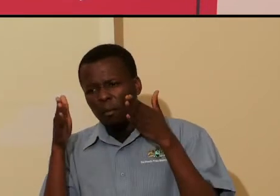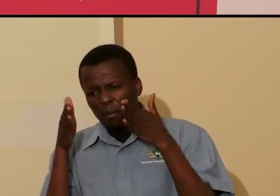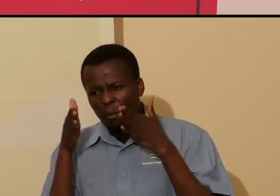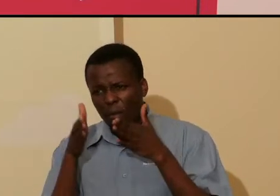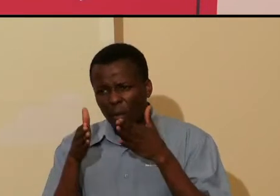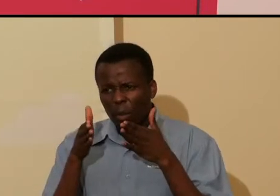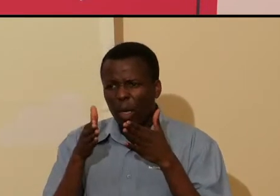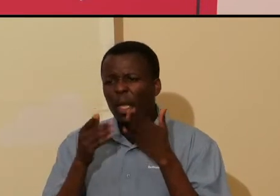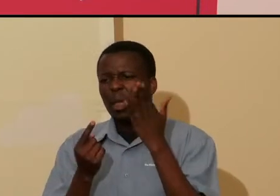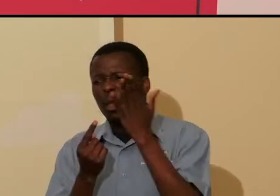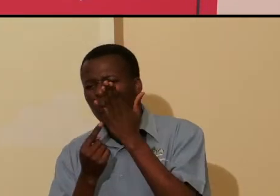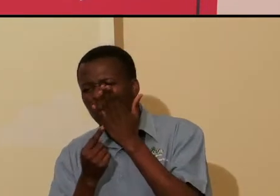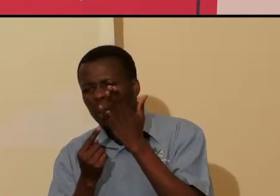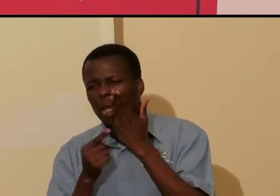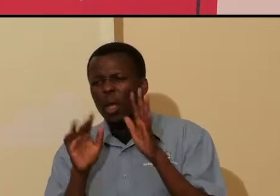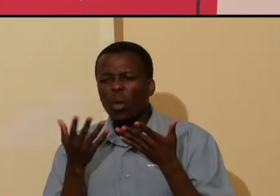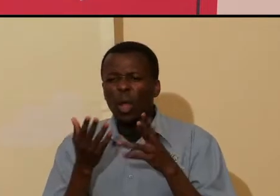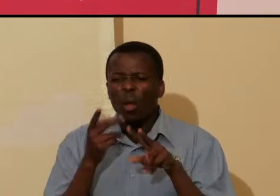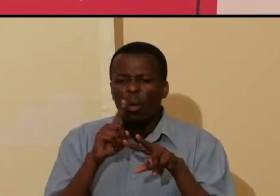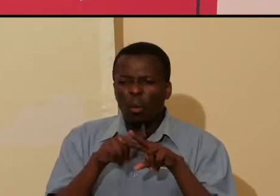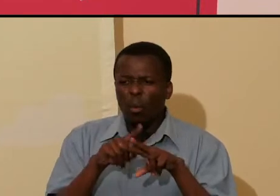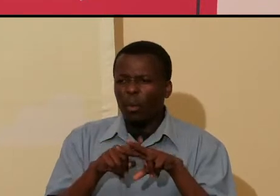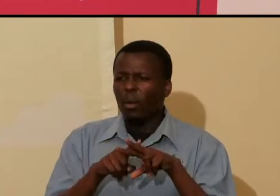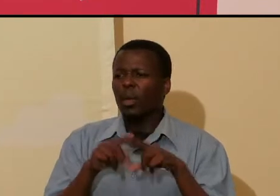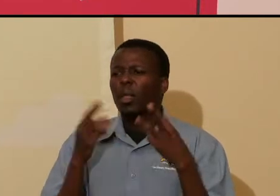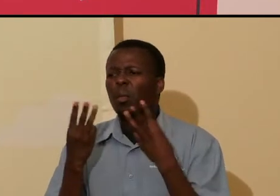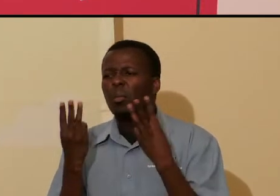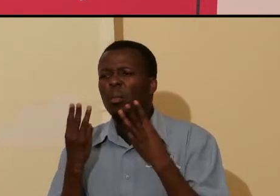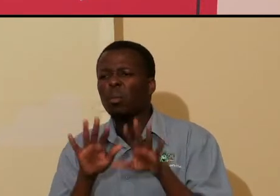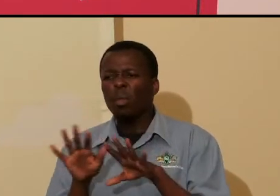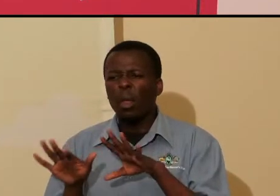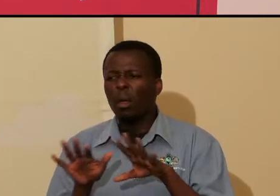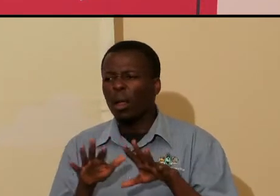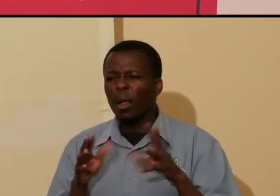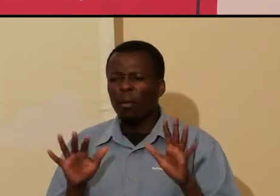in the HIV response, is that as much as we,